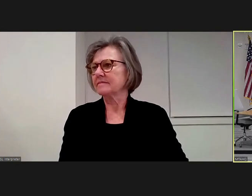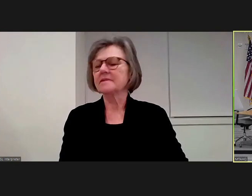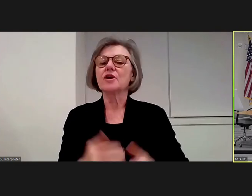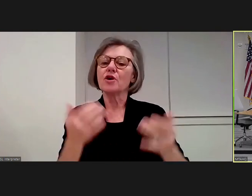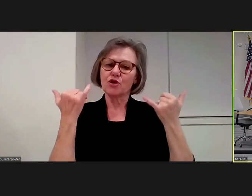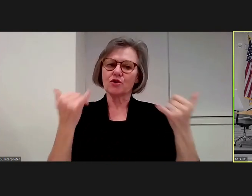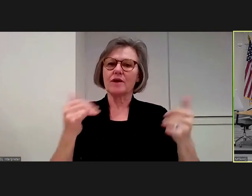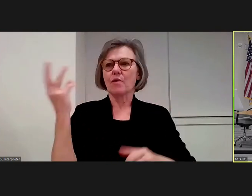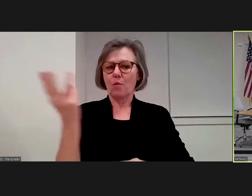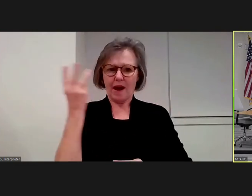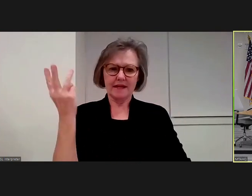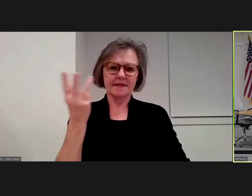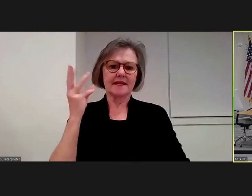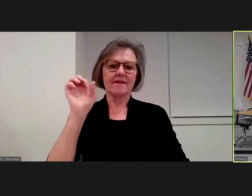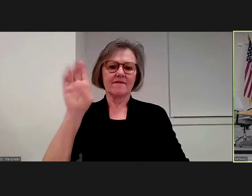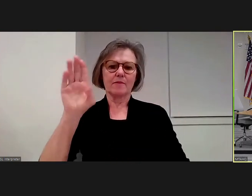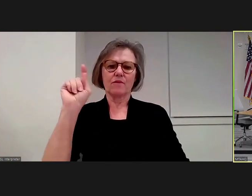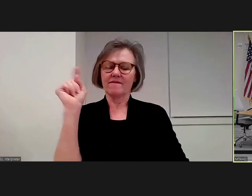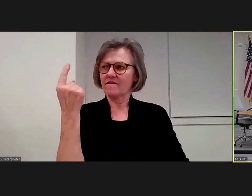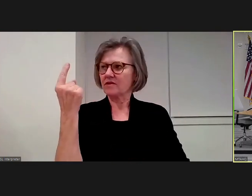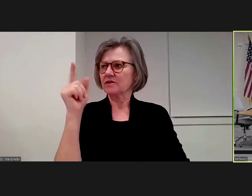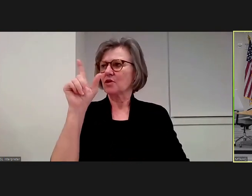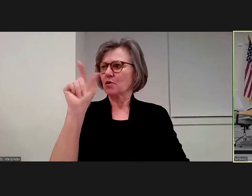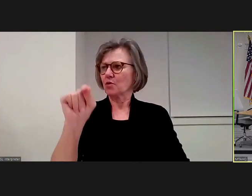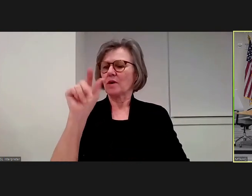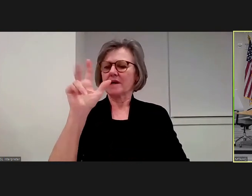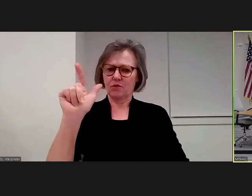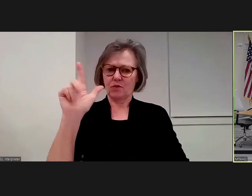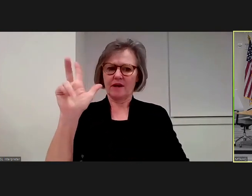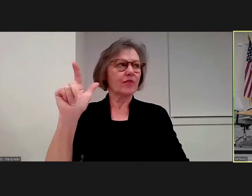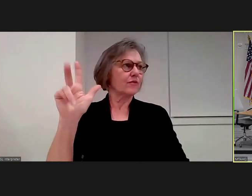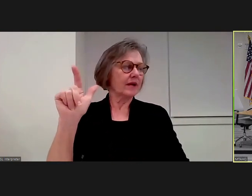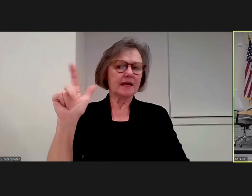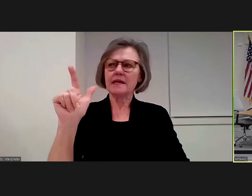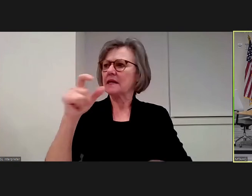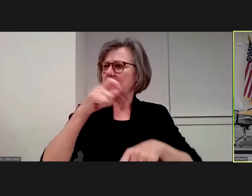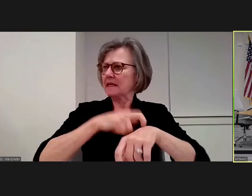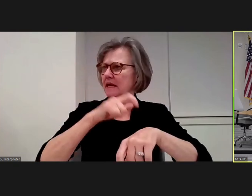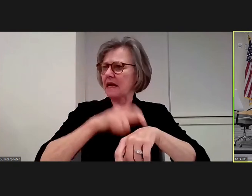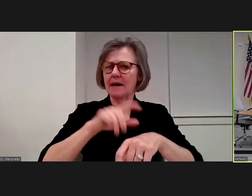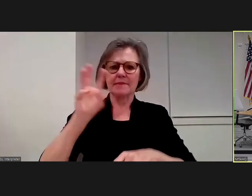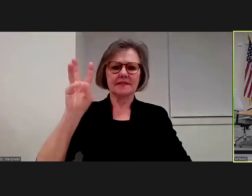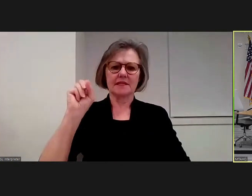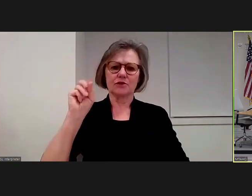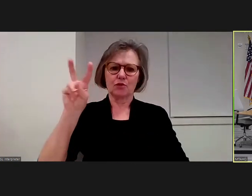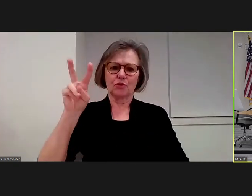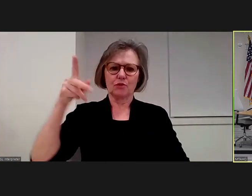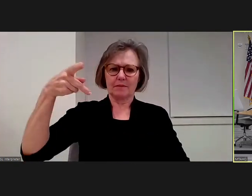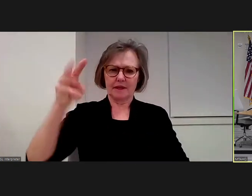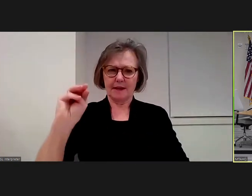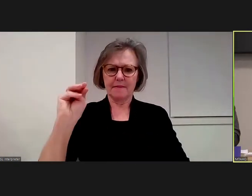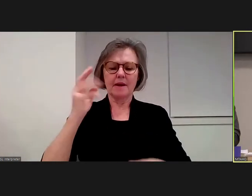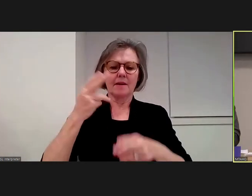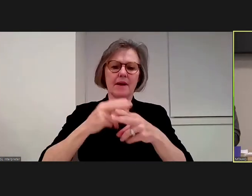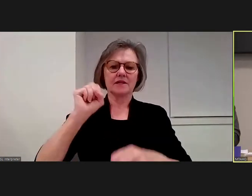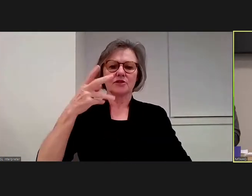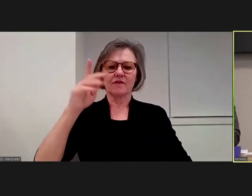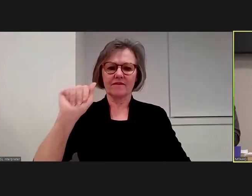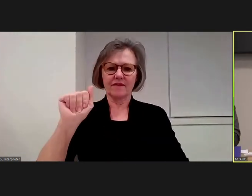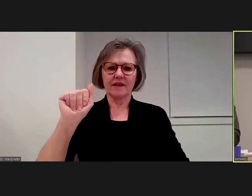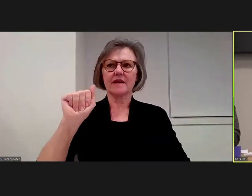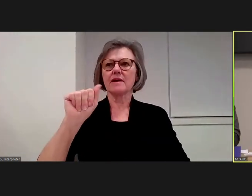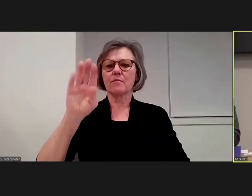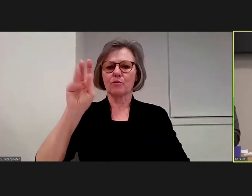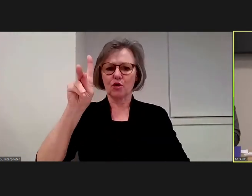Today is Wednesday, February 1st, 2023, and the time is 6:02 p.m. My name is Sophia LaFrance